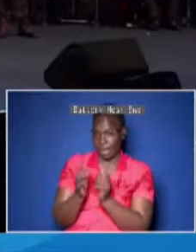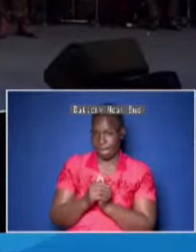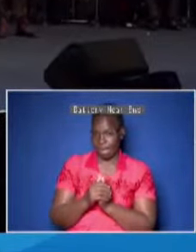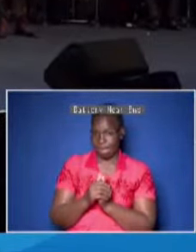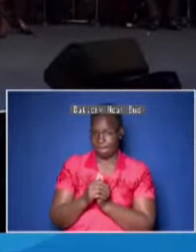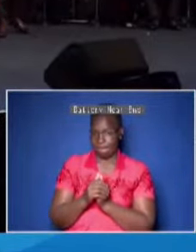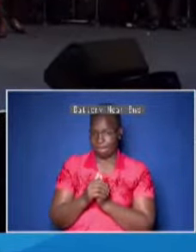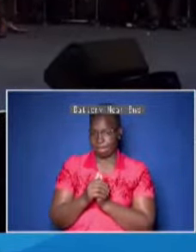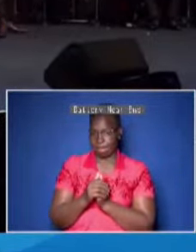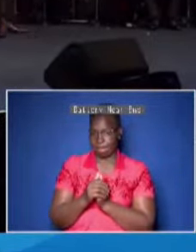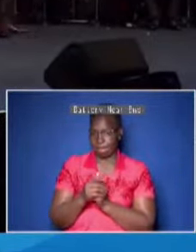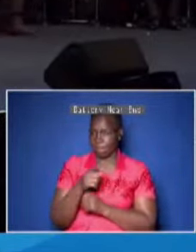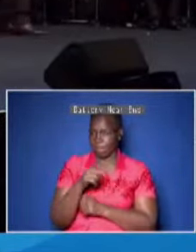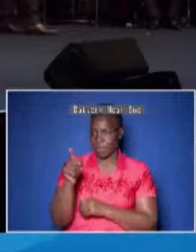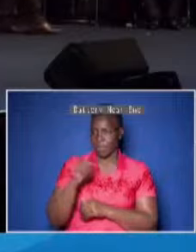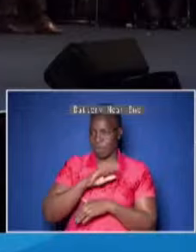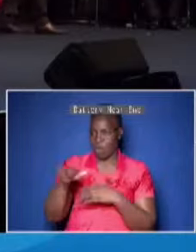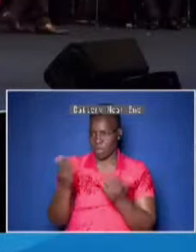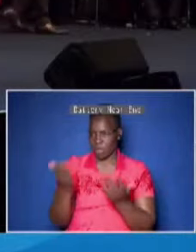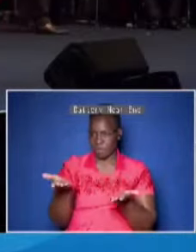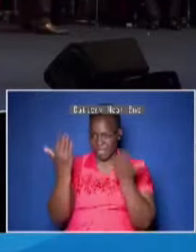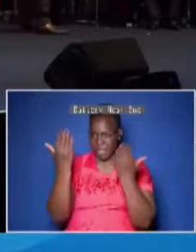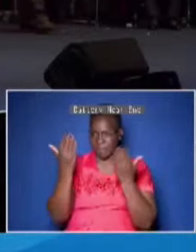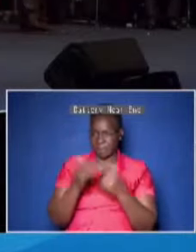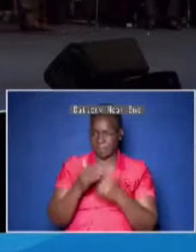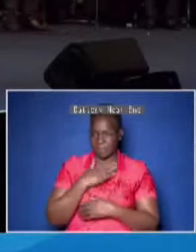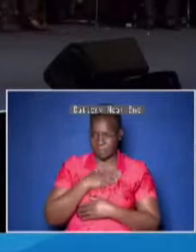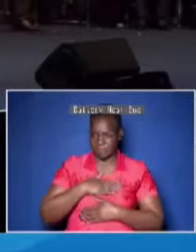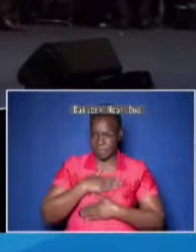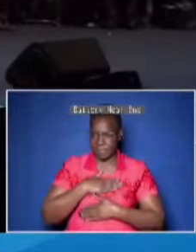suggestion can you all stand up